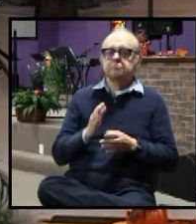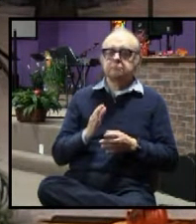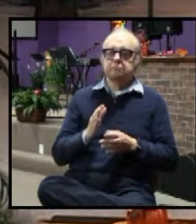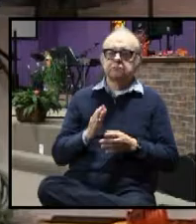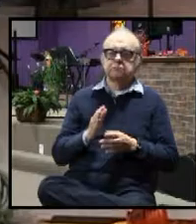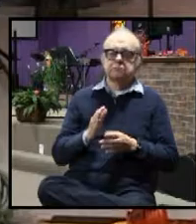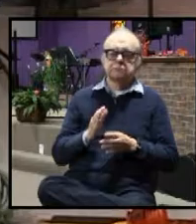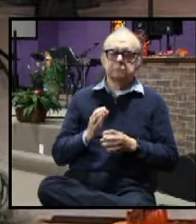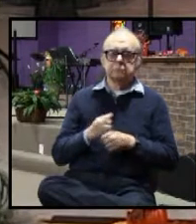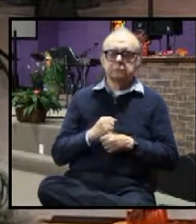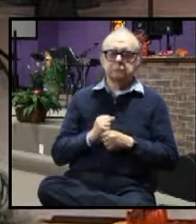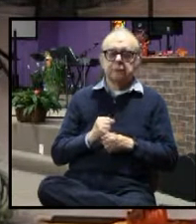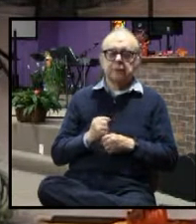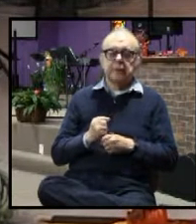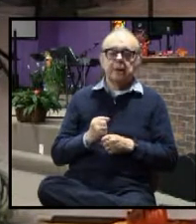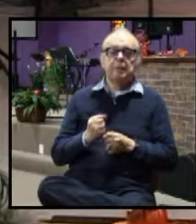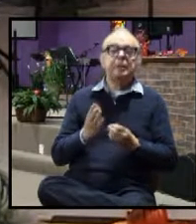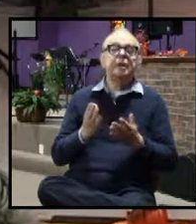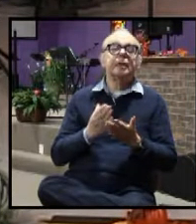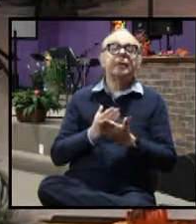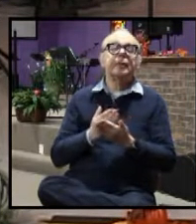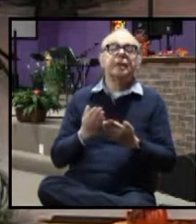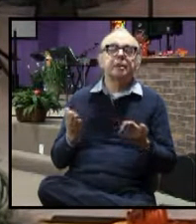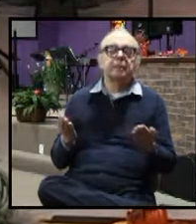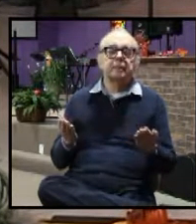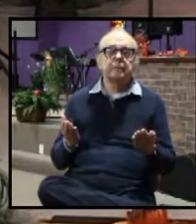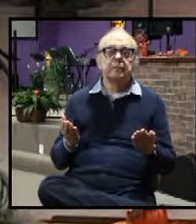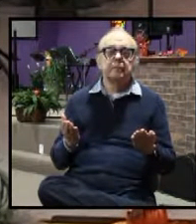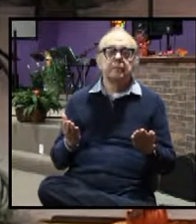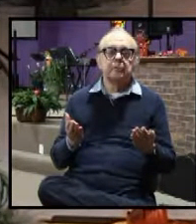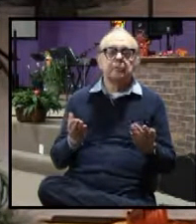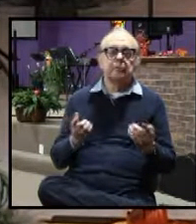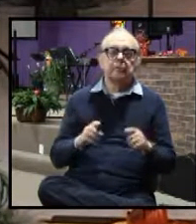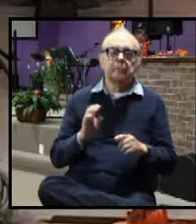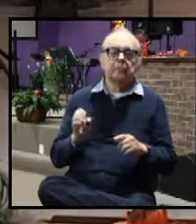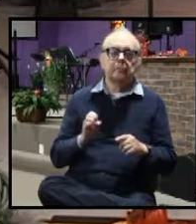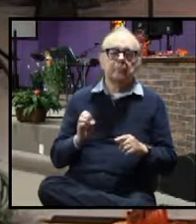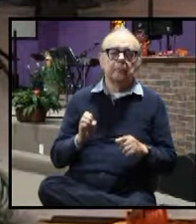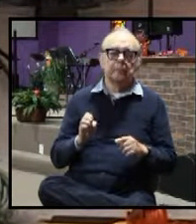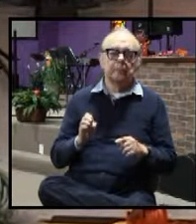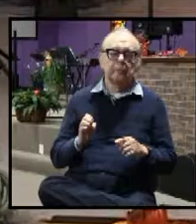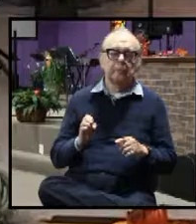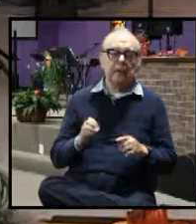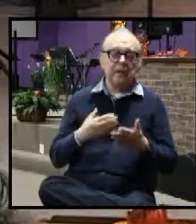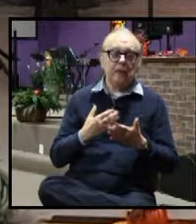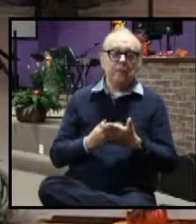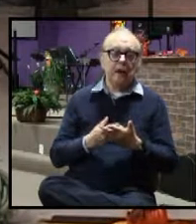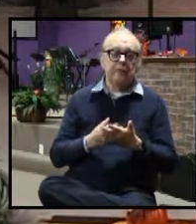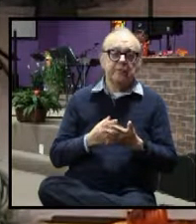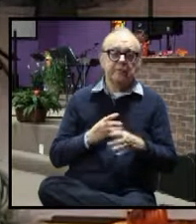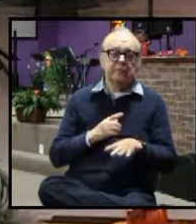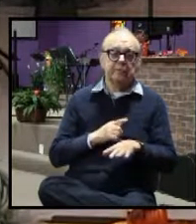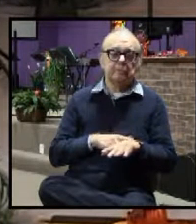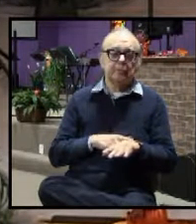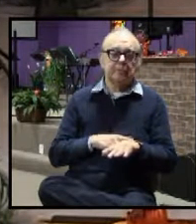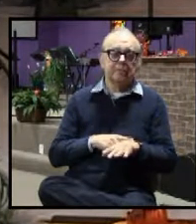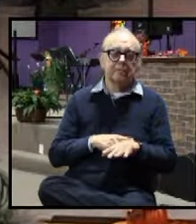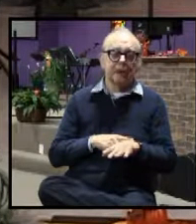God created a lot of things. But whenever you finally get to the point